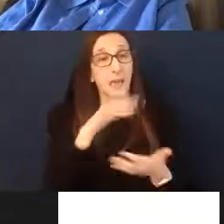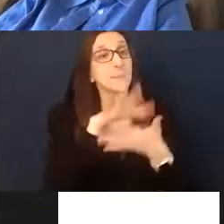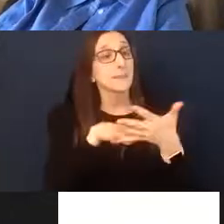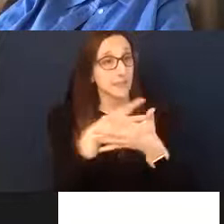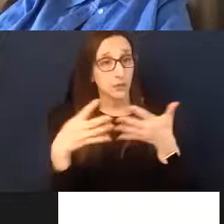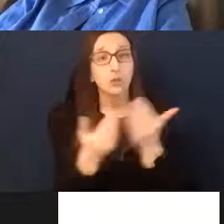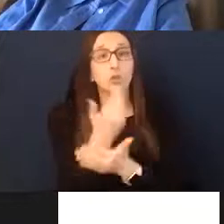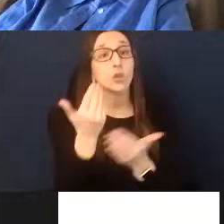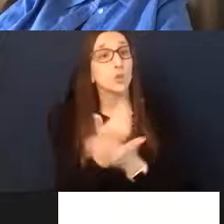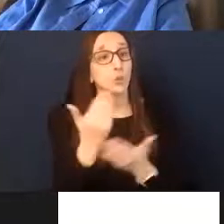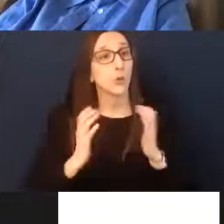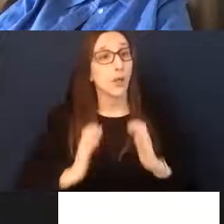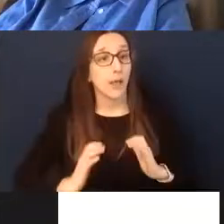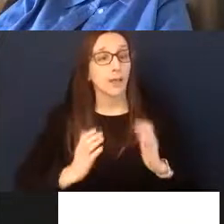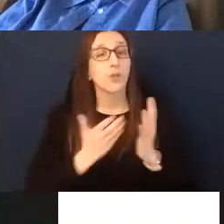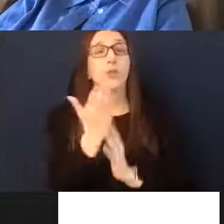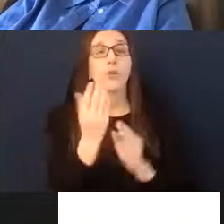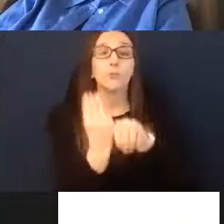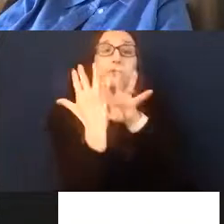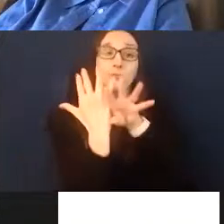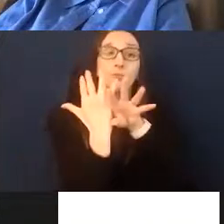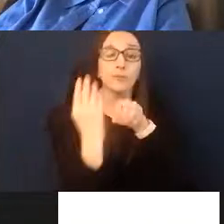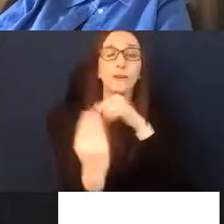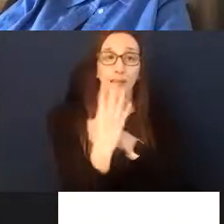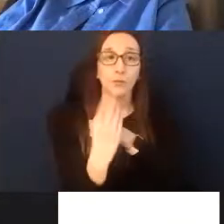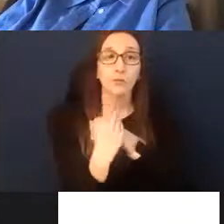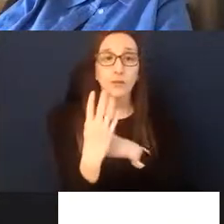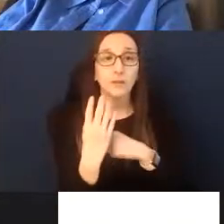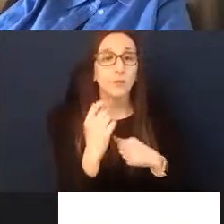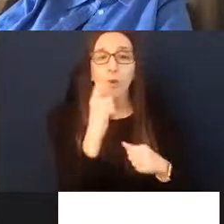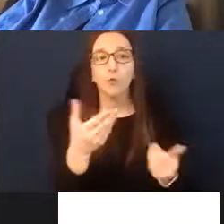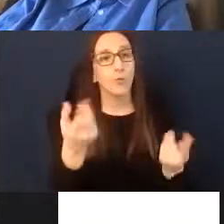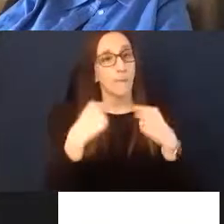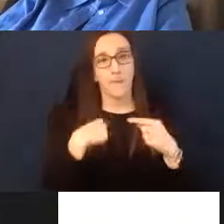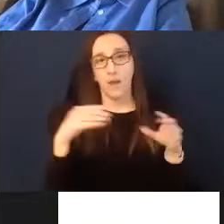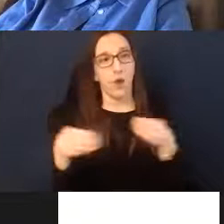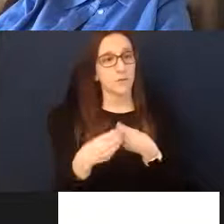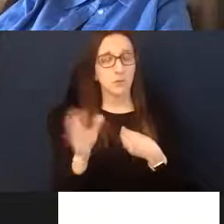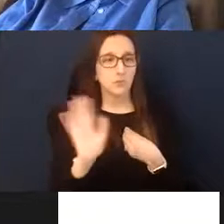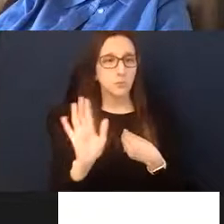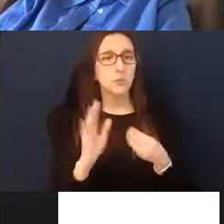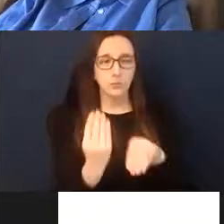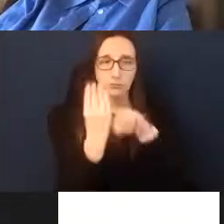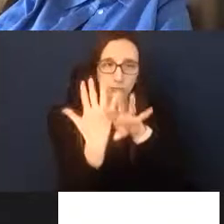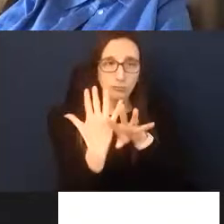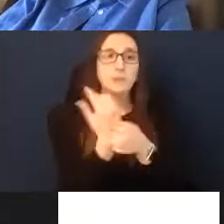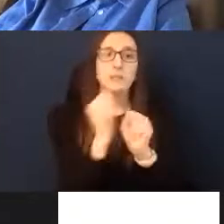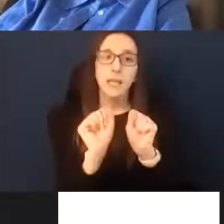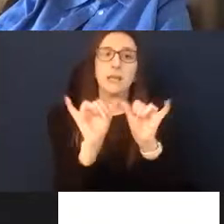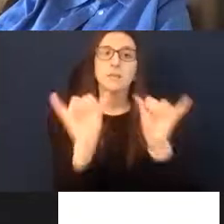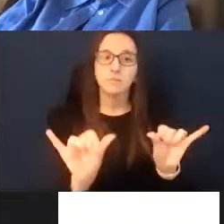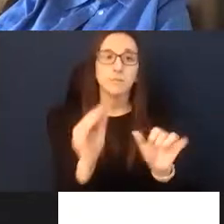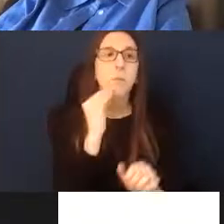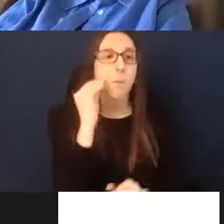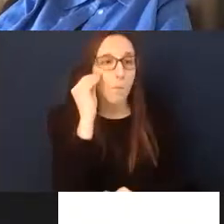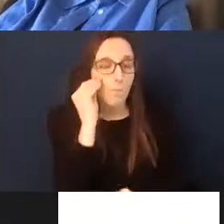clients through virtual counseling. So it would kind of be the same concept through the computer so that you can stay safe in your homes and